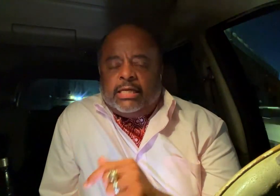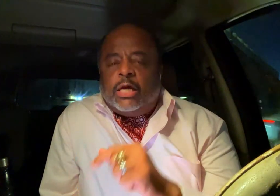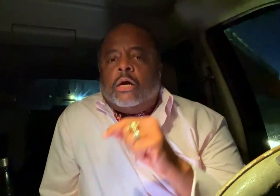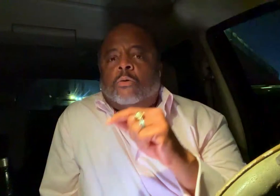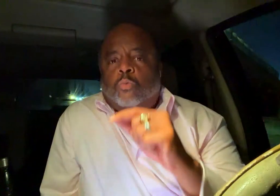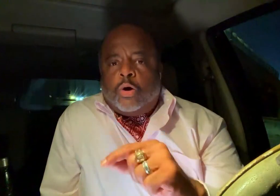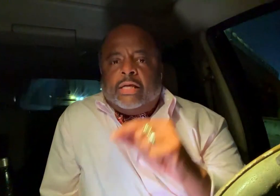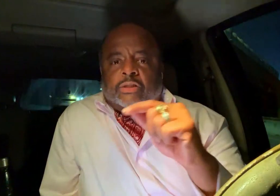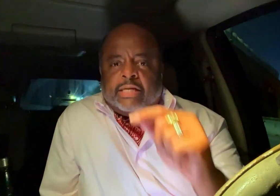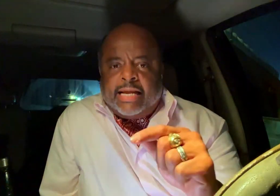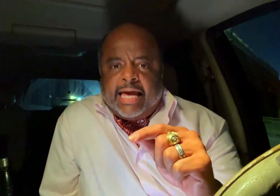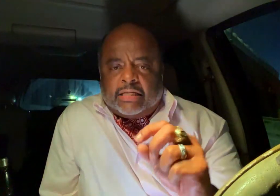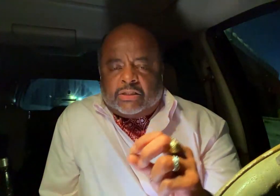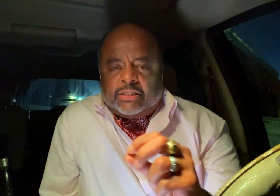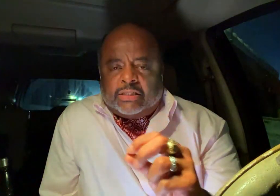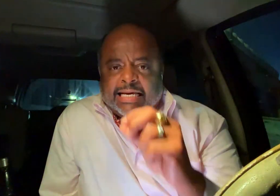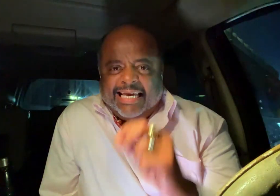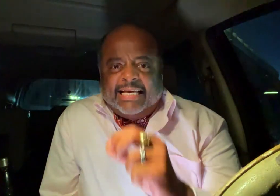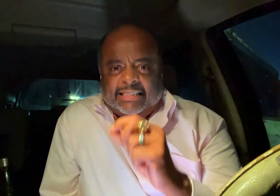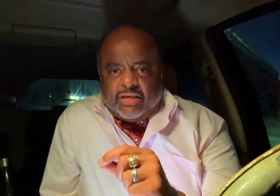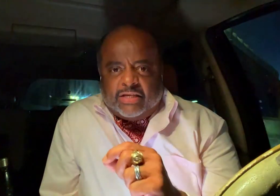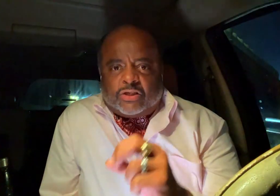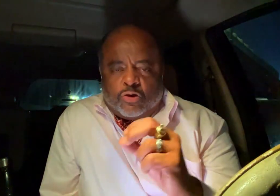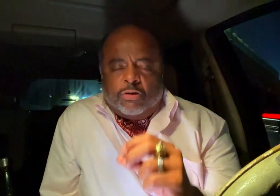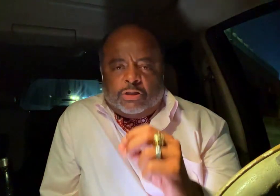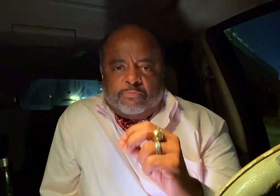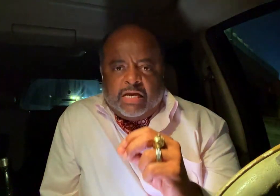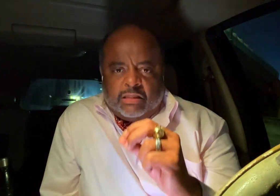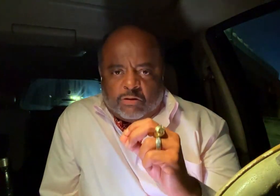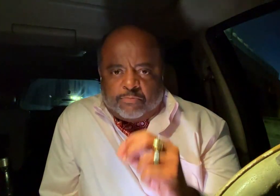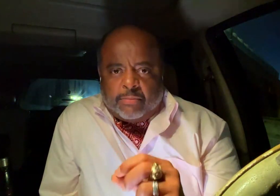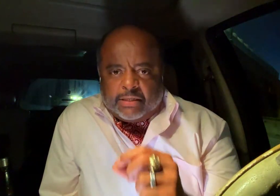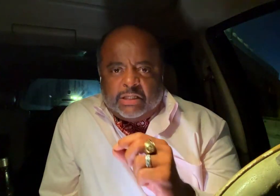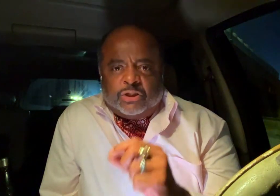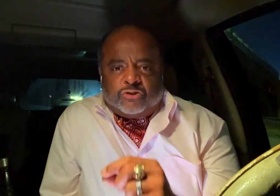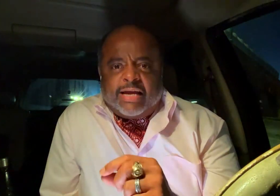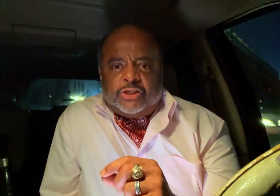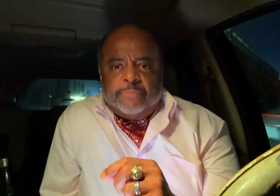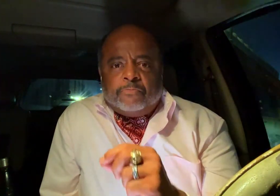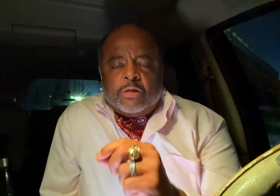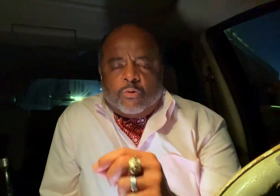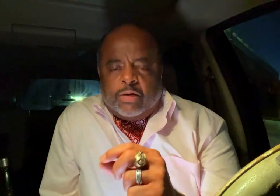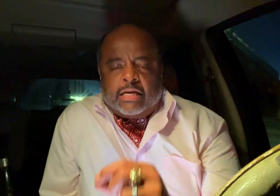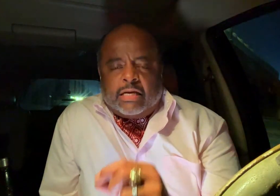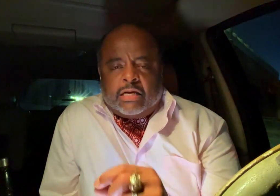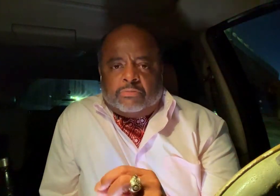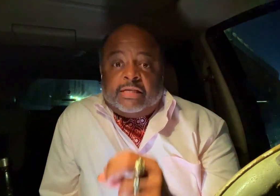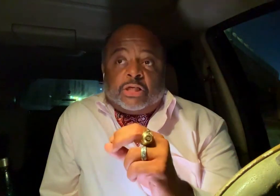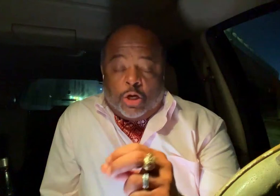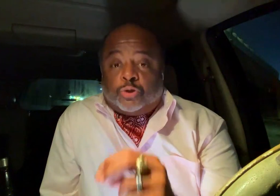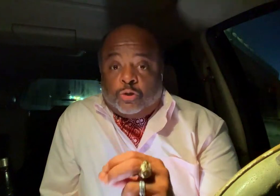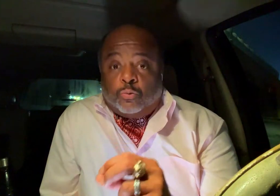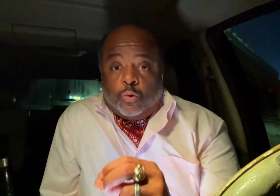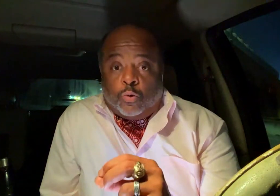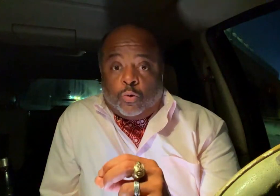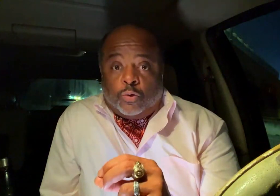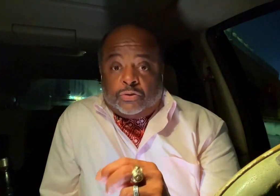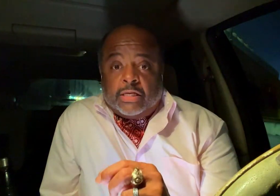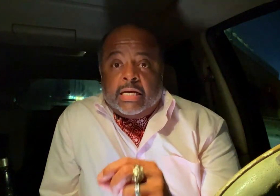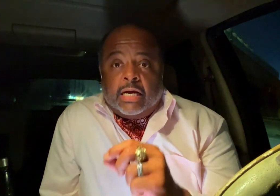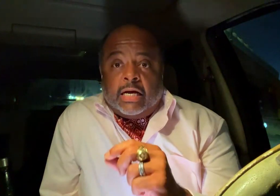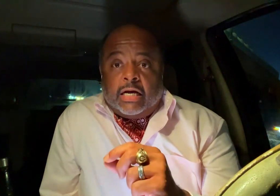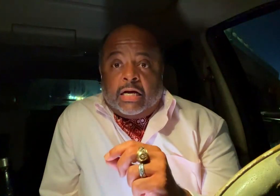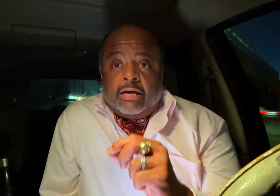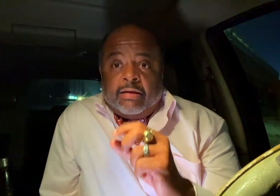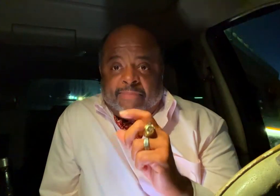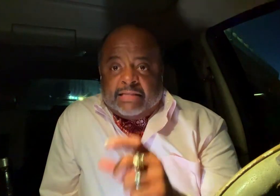with is, again, what is next? Is this going to be the Republican strategy when it comes to these culture